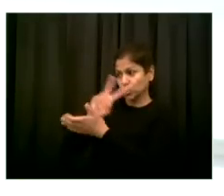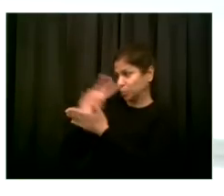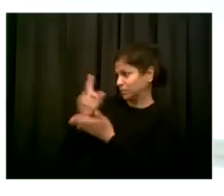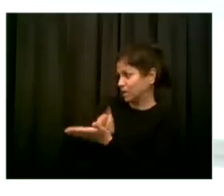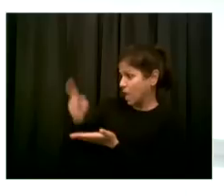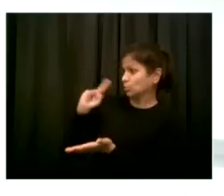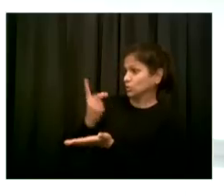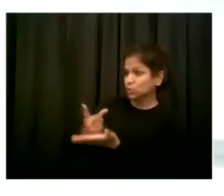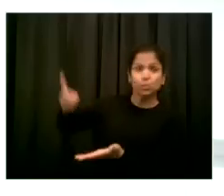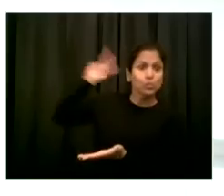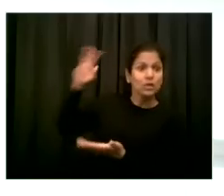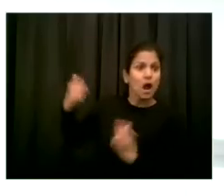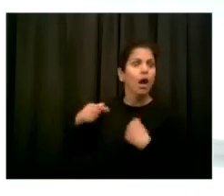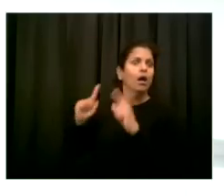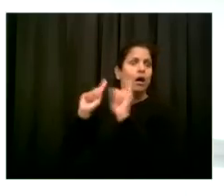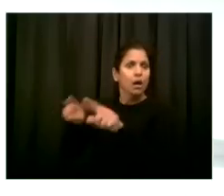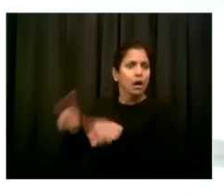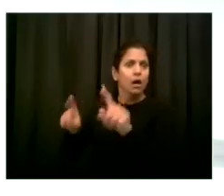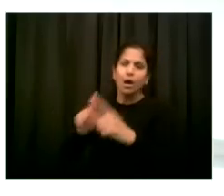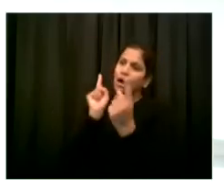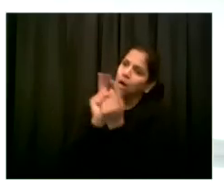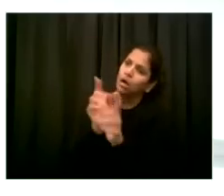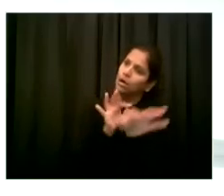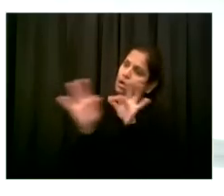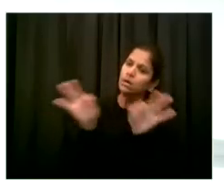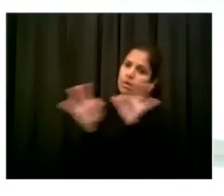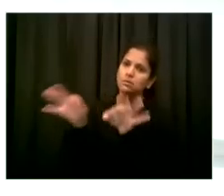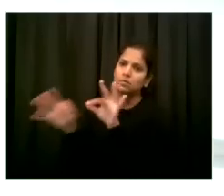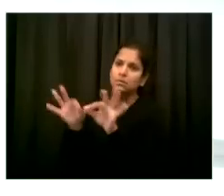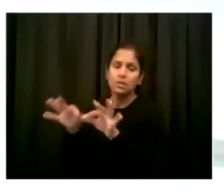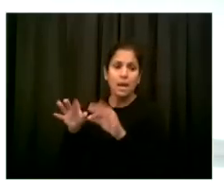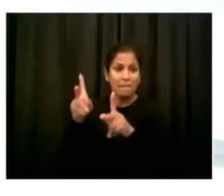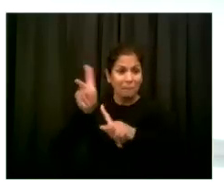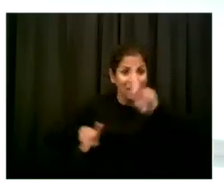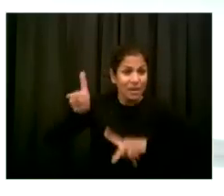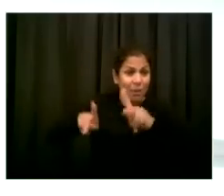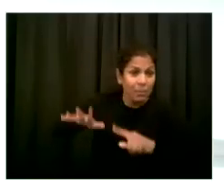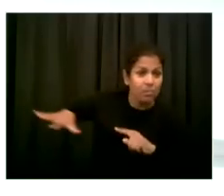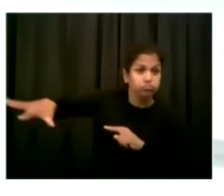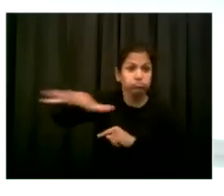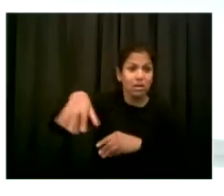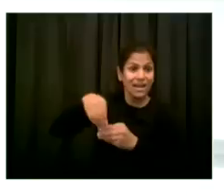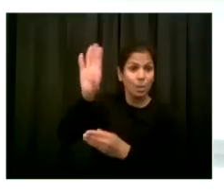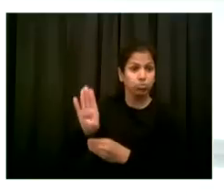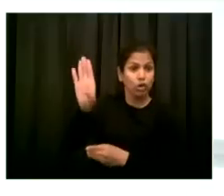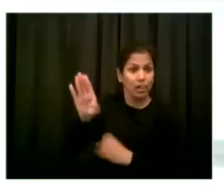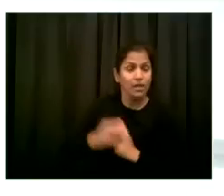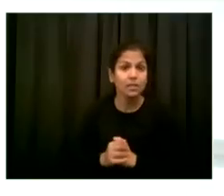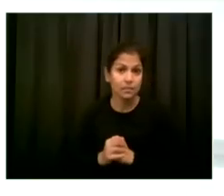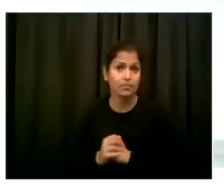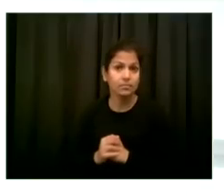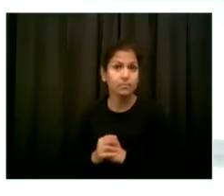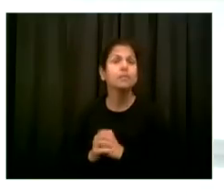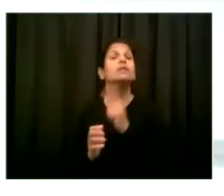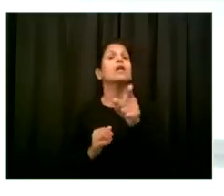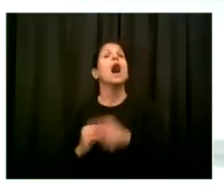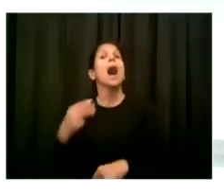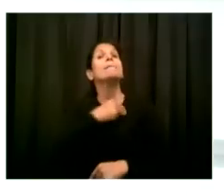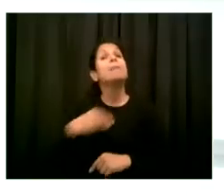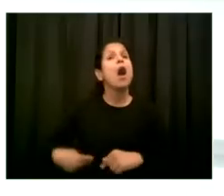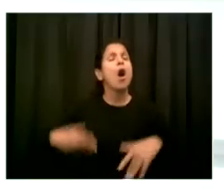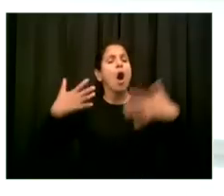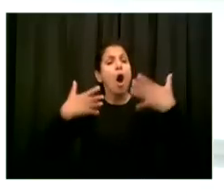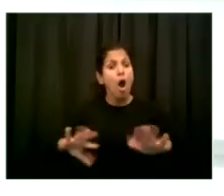is to emphasize that beyond all of the outreach that has been done to community leaders and faith leaders and the leaders